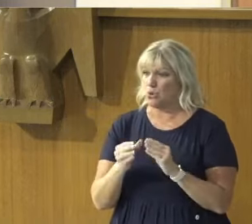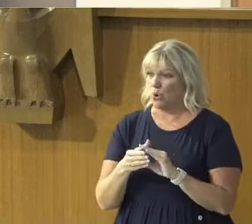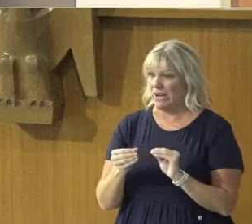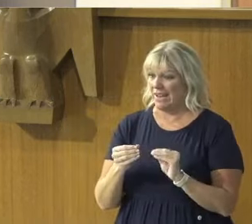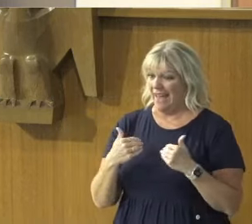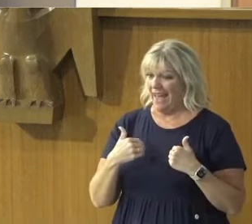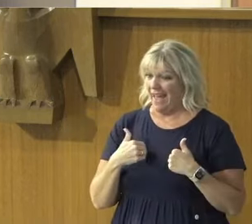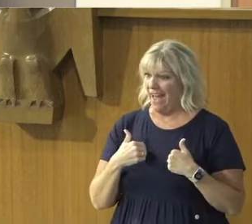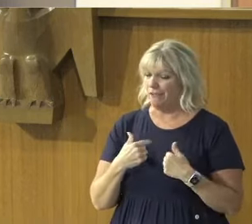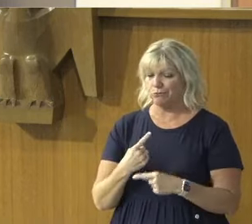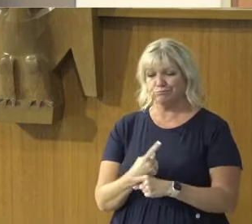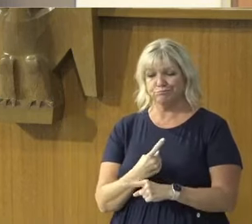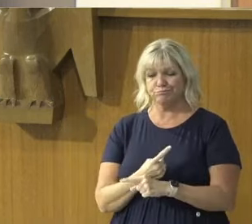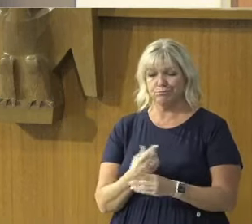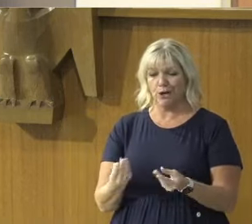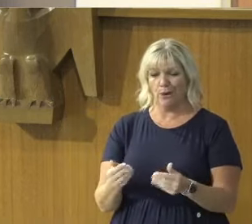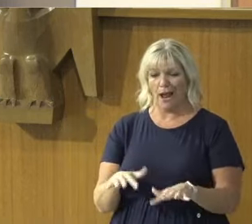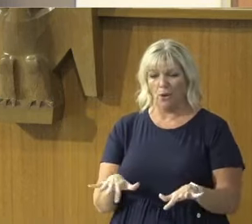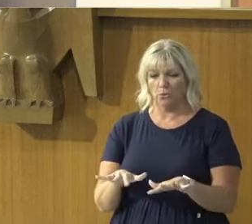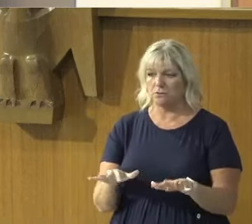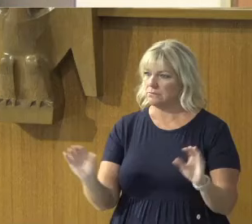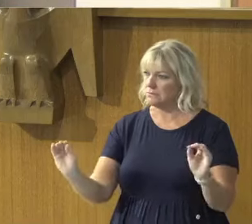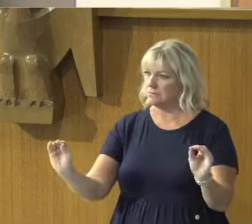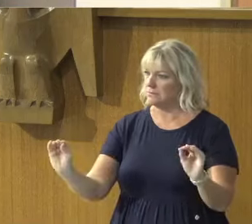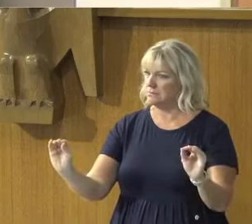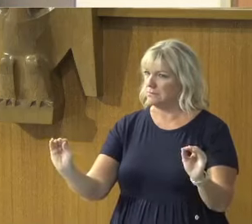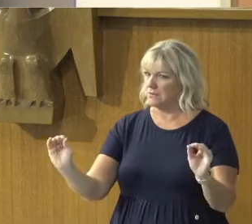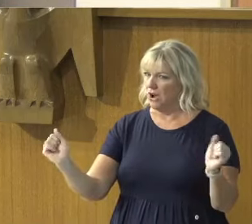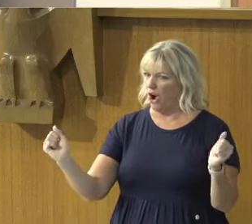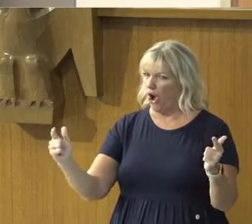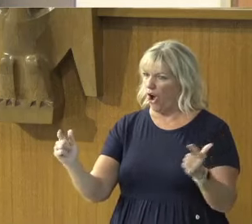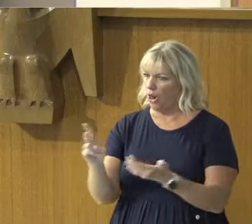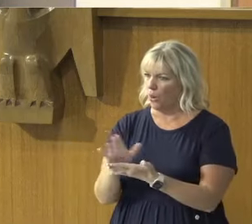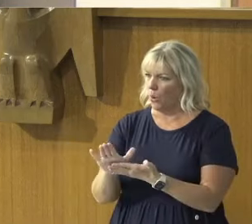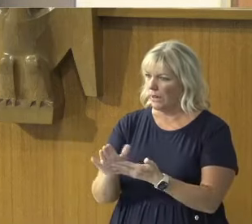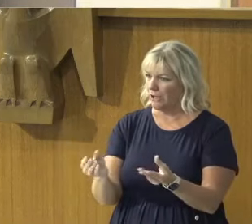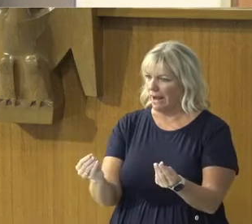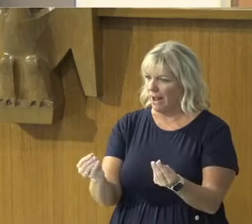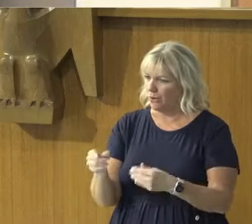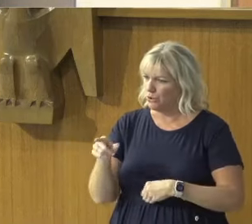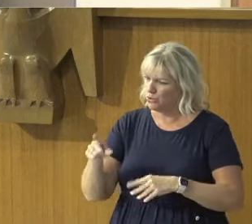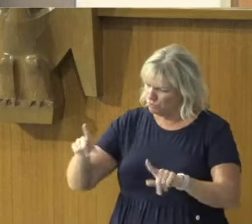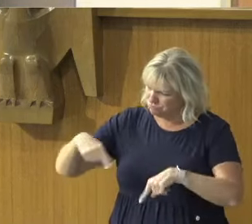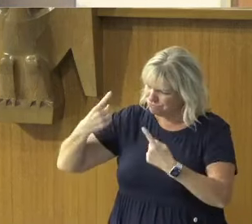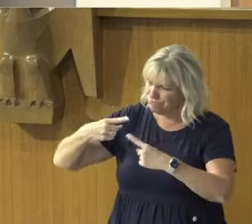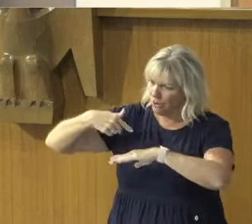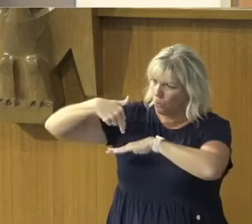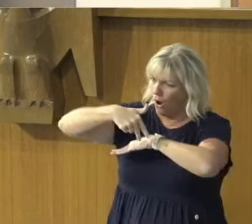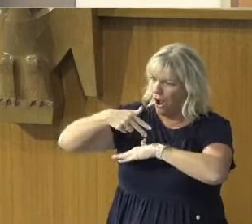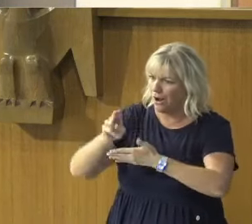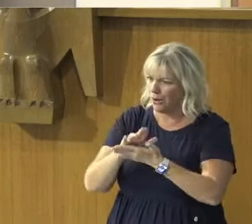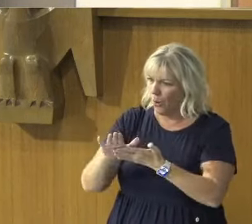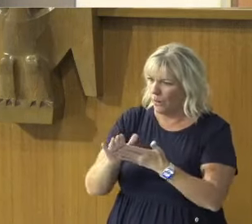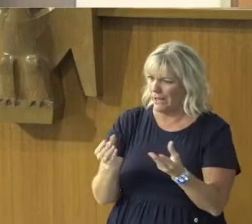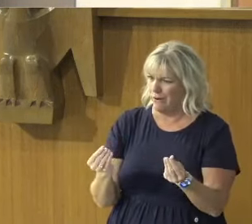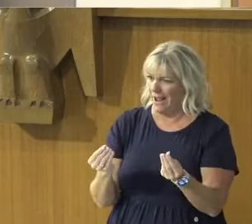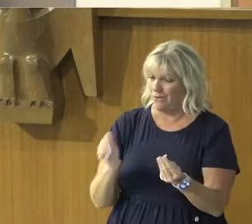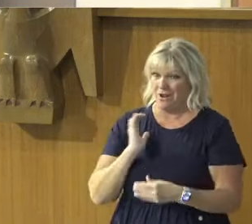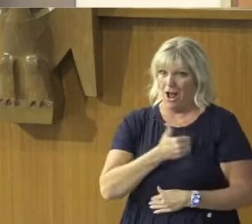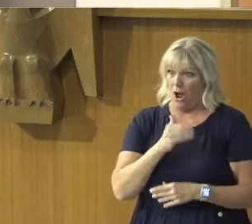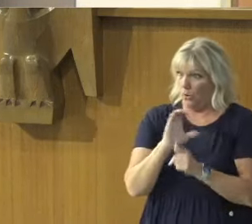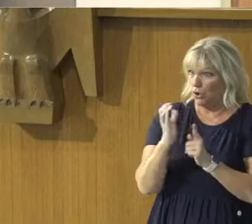such thing as ordinary ground. You've always been on holy ground. And our culture has accepted a